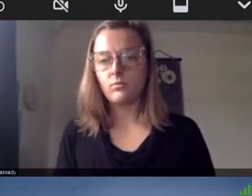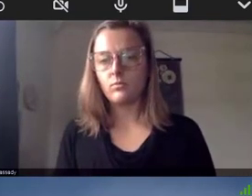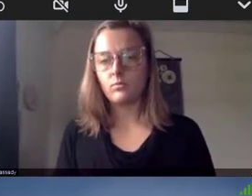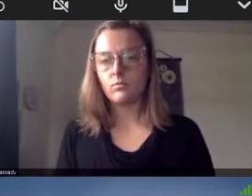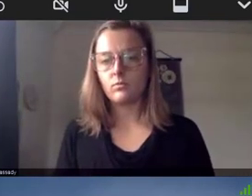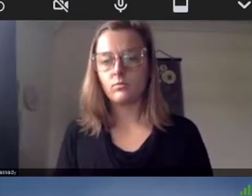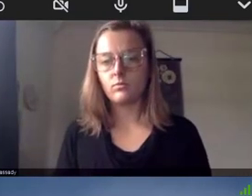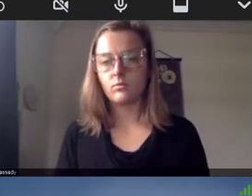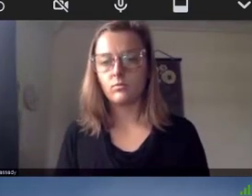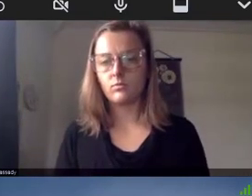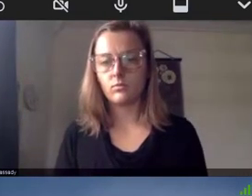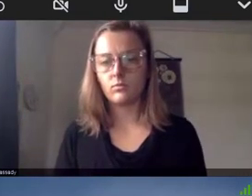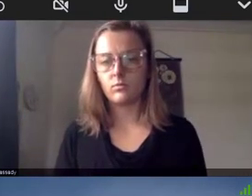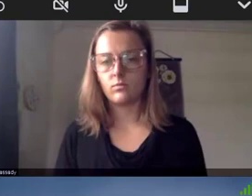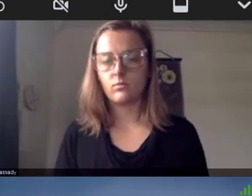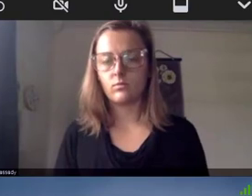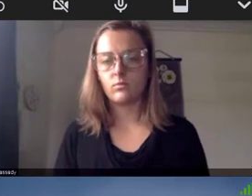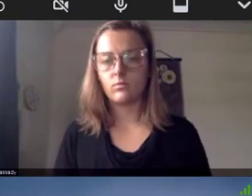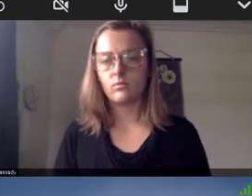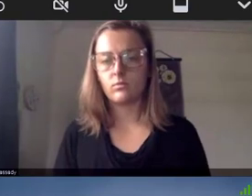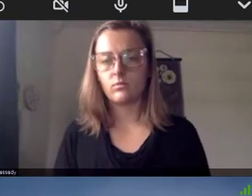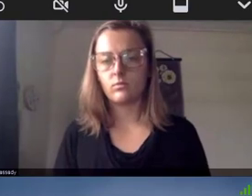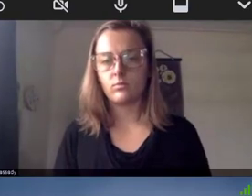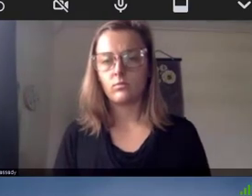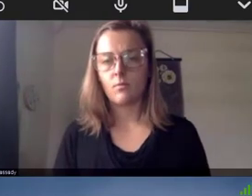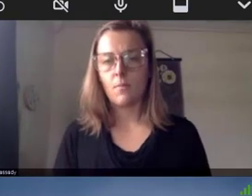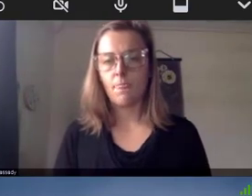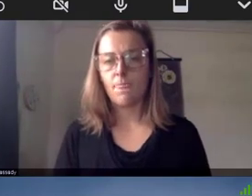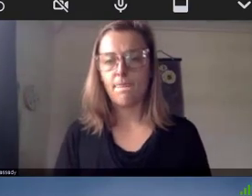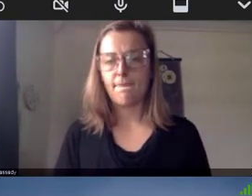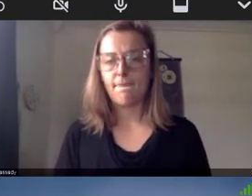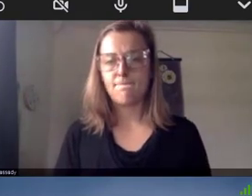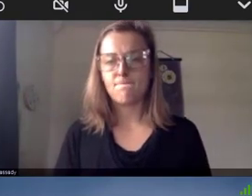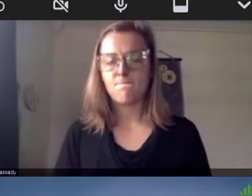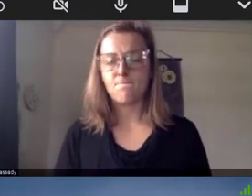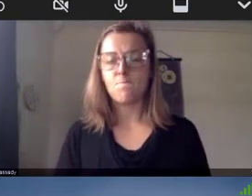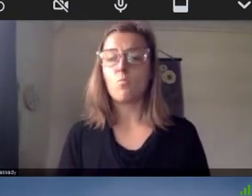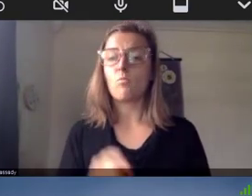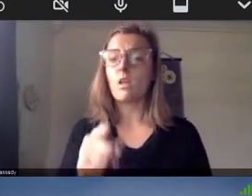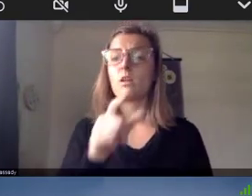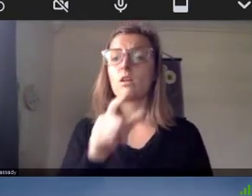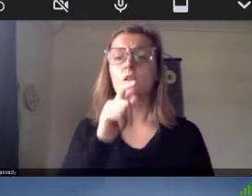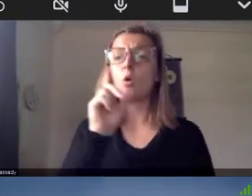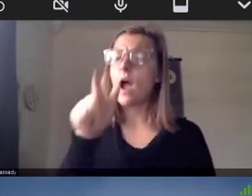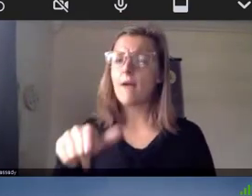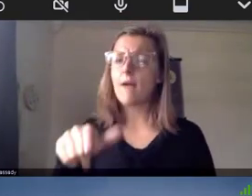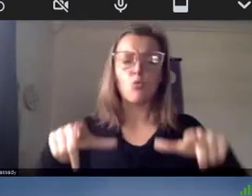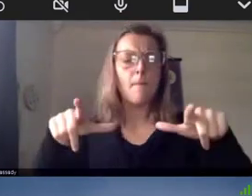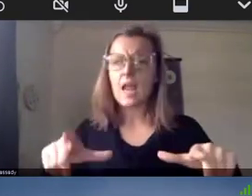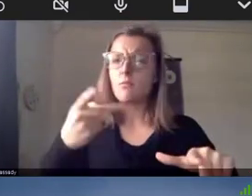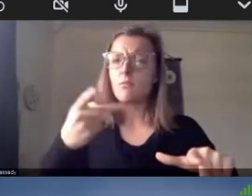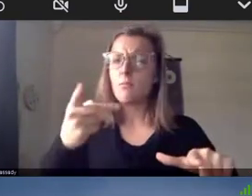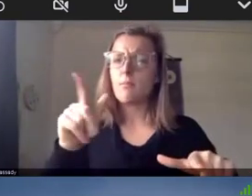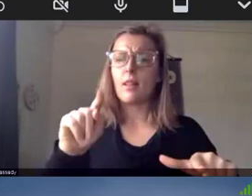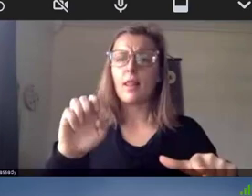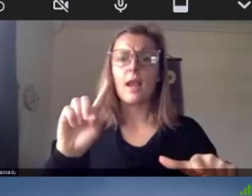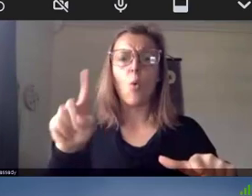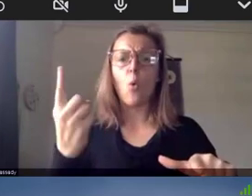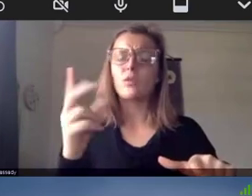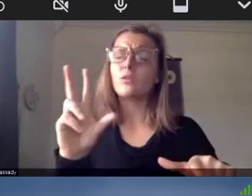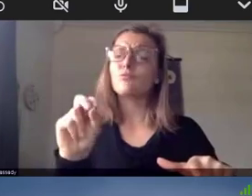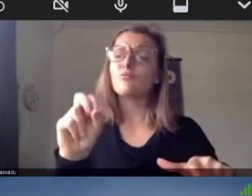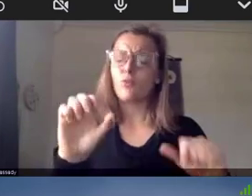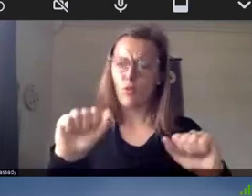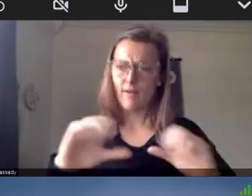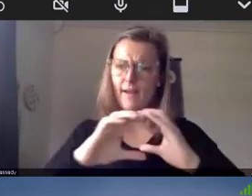It doesn't have to be a plate. We can do this for flow over cylinders as well. Now we define our Reynolds number